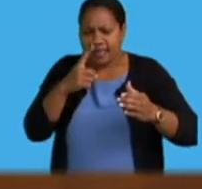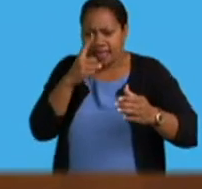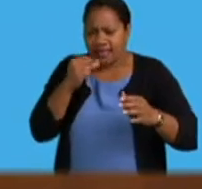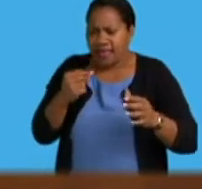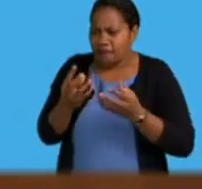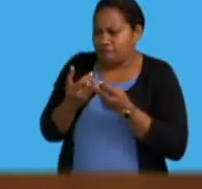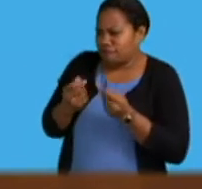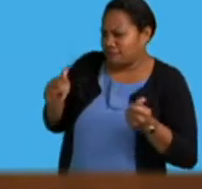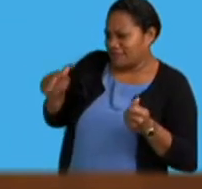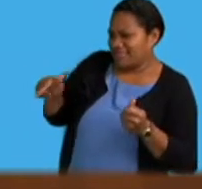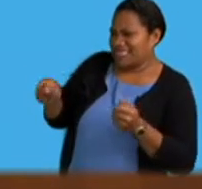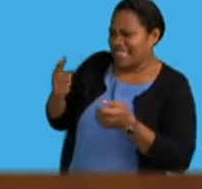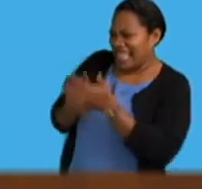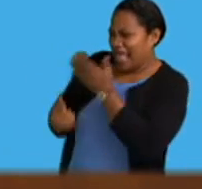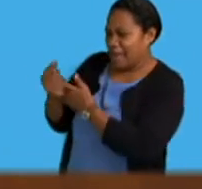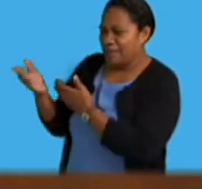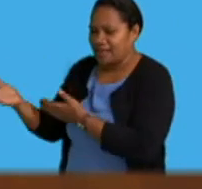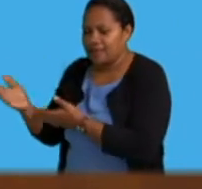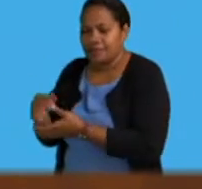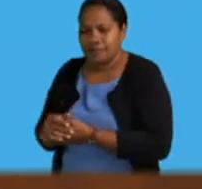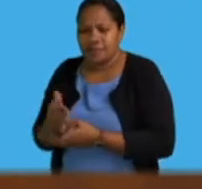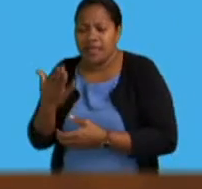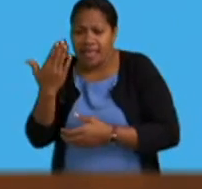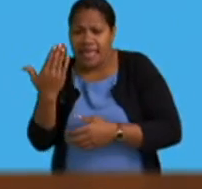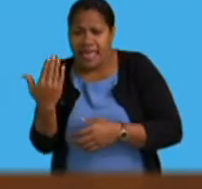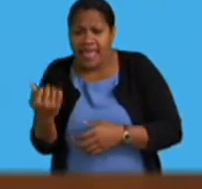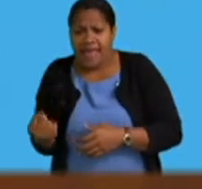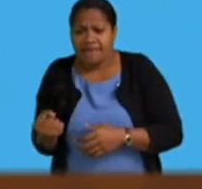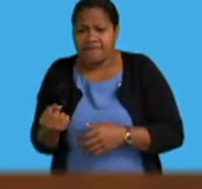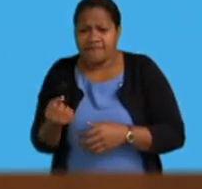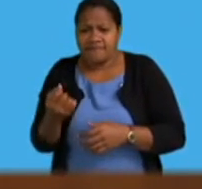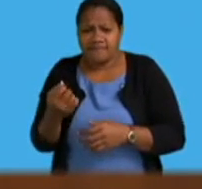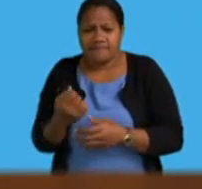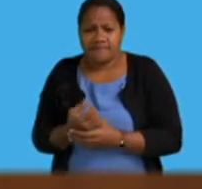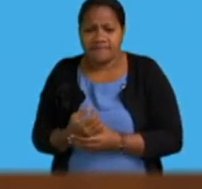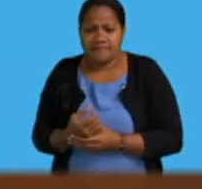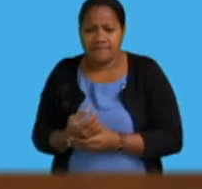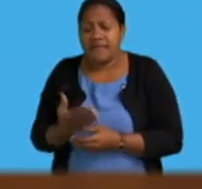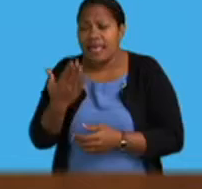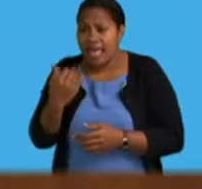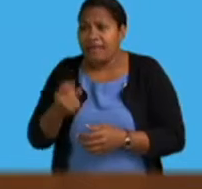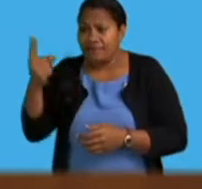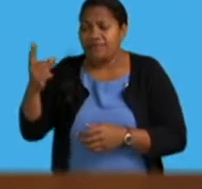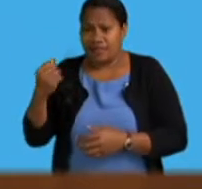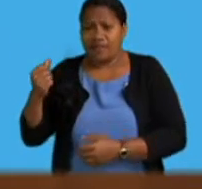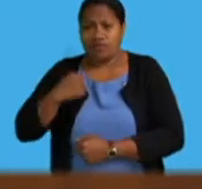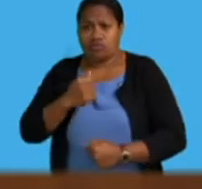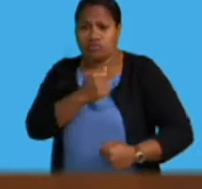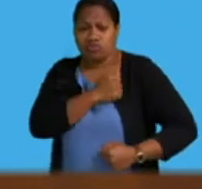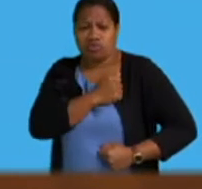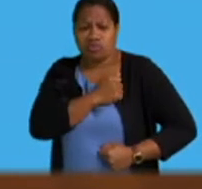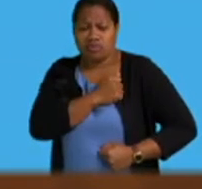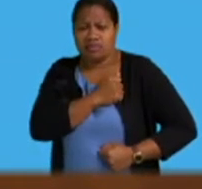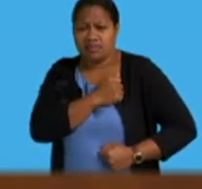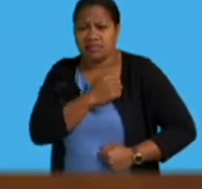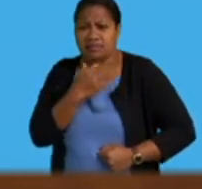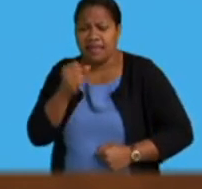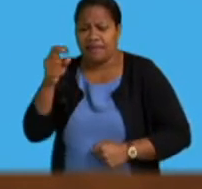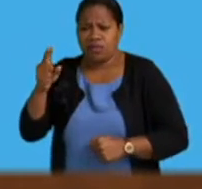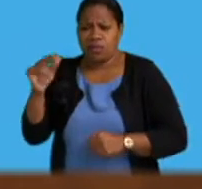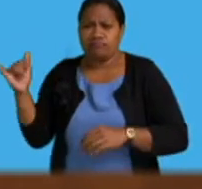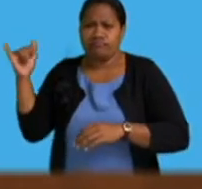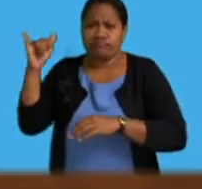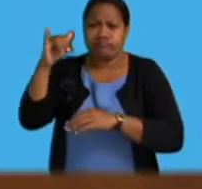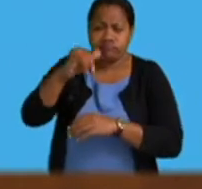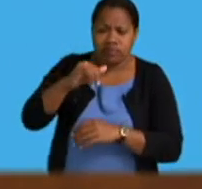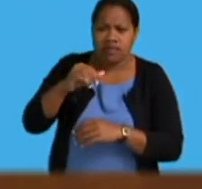mean, there was a case of a returning soldier in a plane who urinated on a Japanese tourist. I mean, those are the types of effects